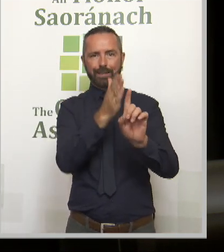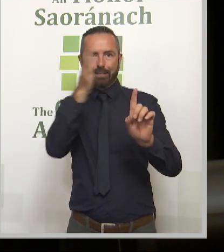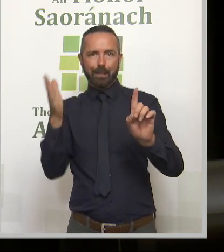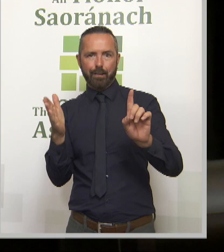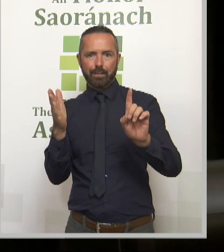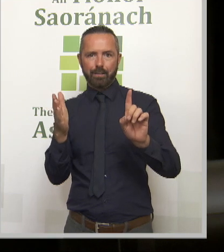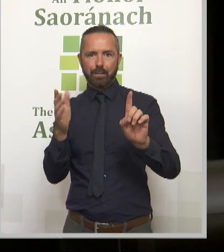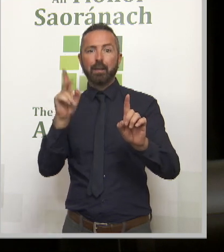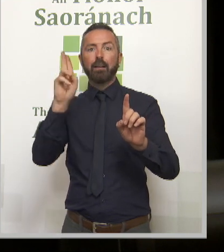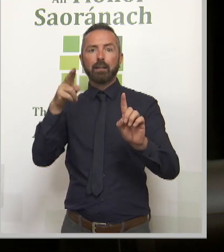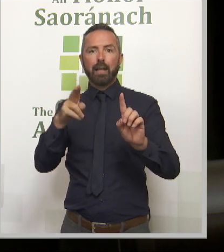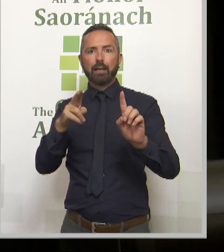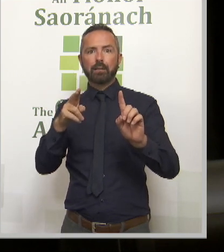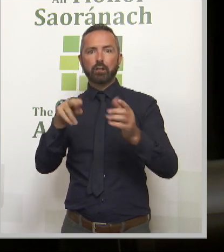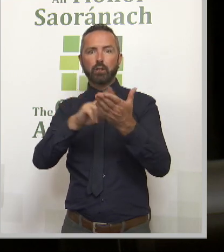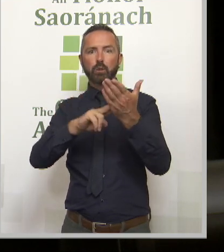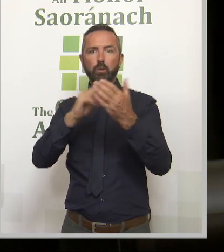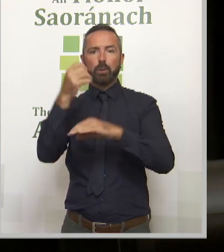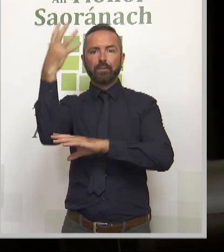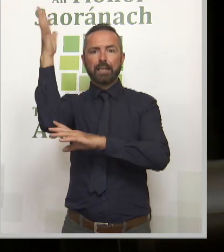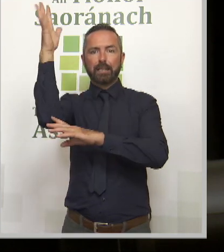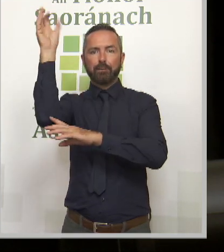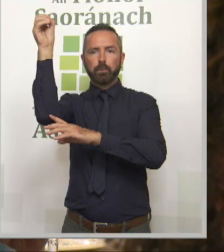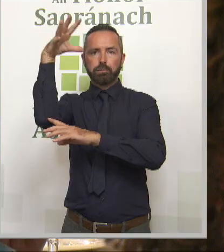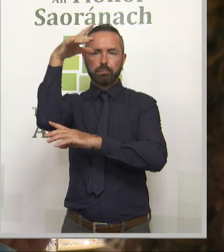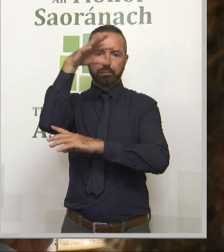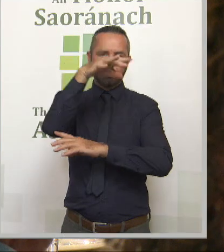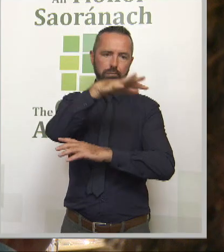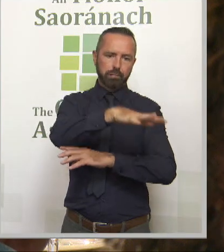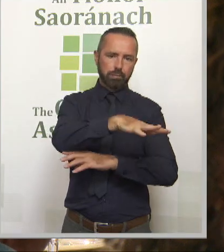may process some of the leaves and twigs that fall out of that woodland.